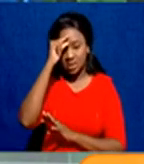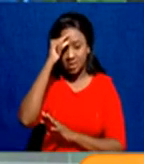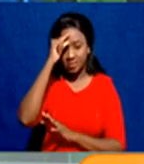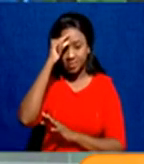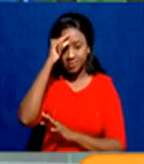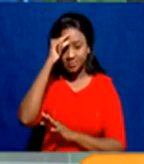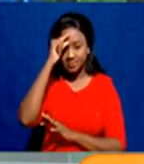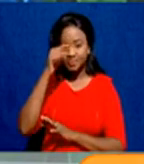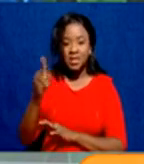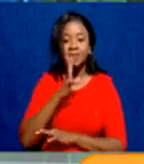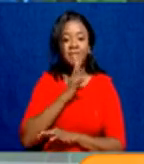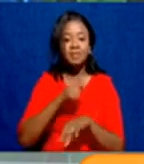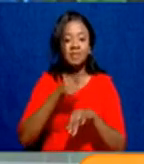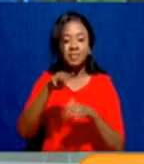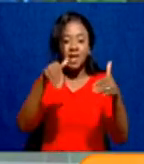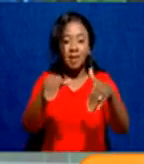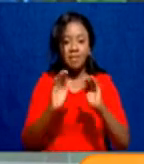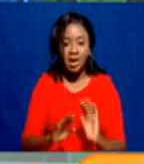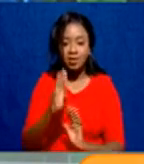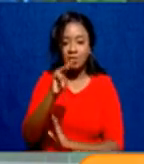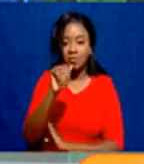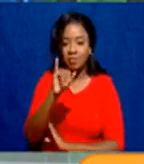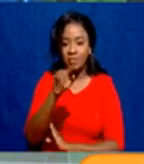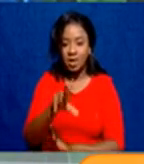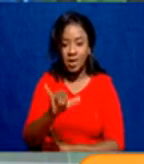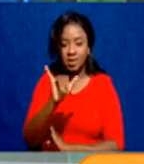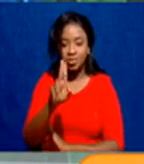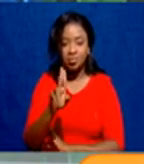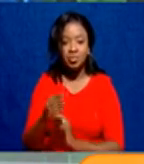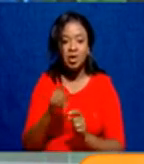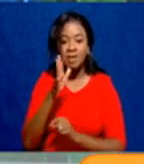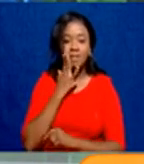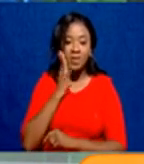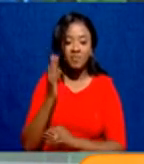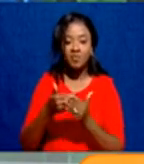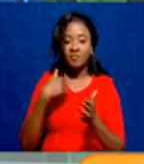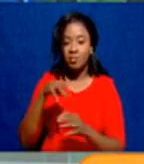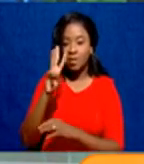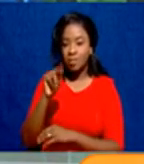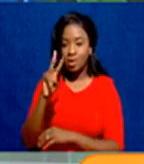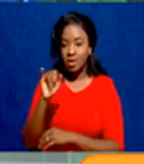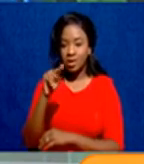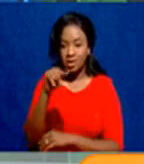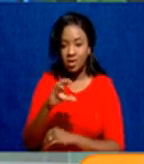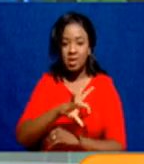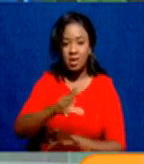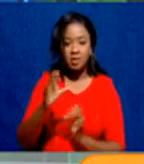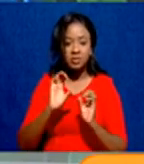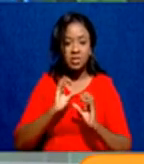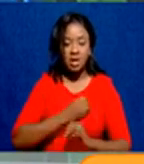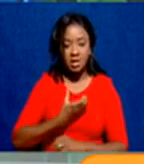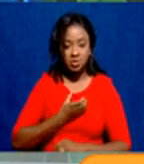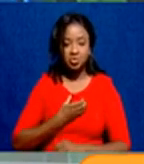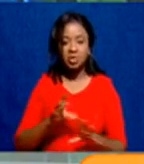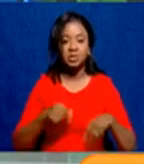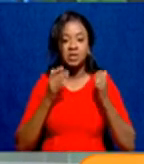Kwanza regime. Now, speaking during the burial of Maiyu Wanzili, mother of the former Mwingi County Council Chairman, Musyoka